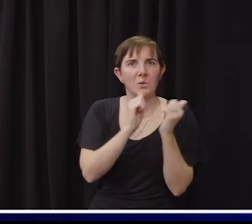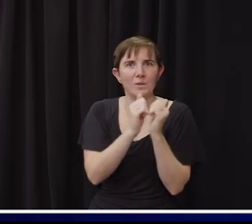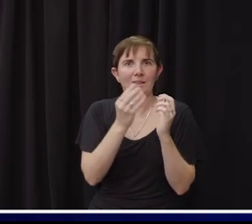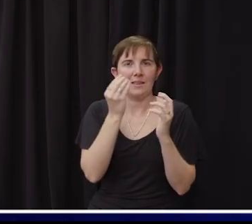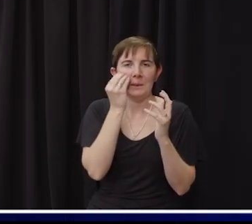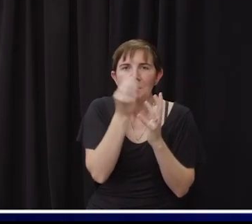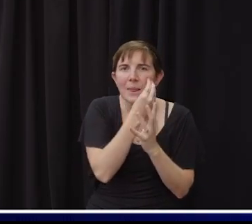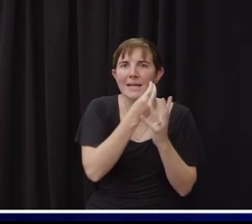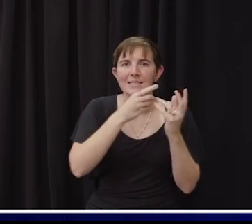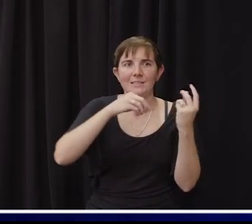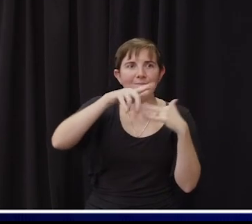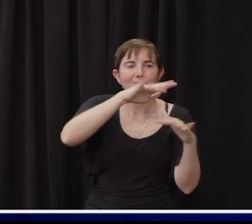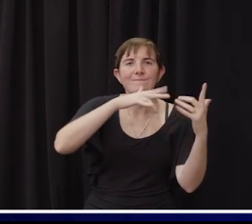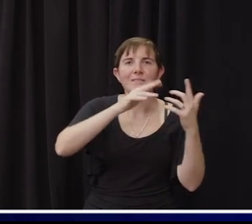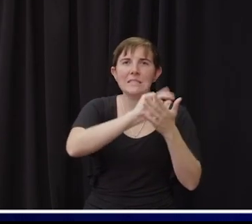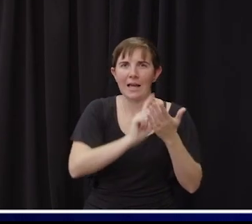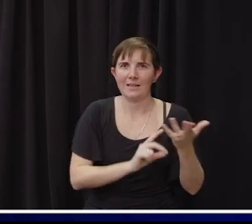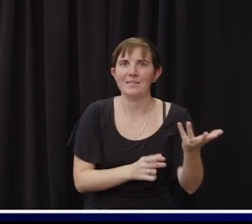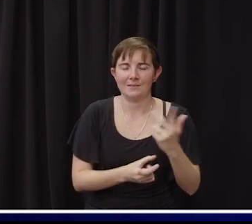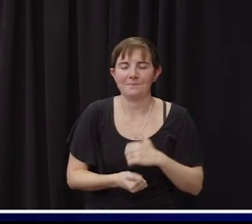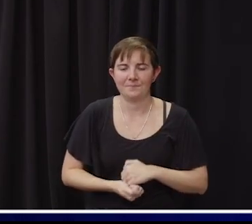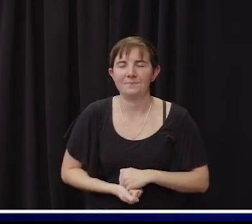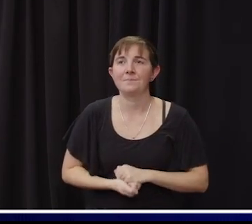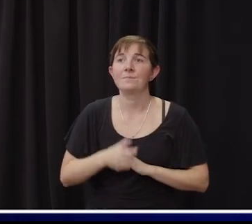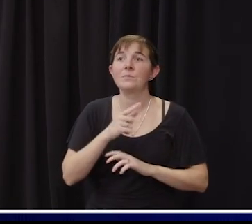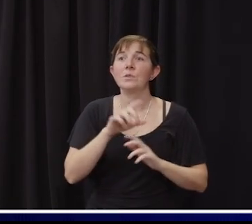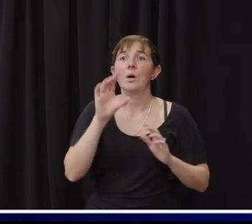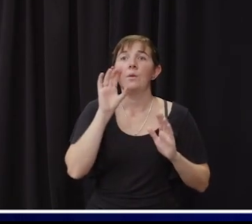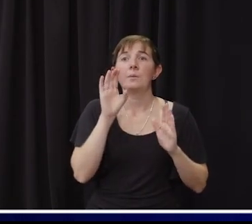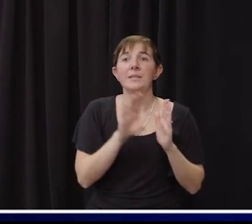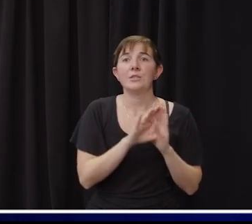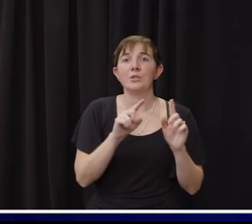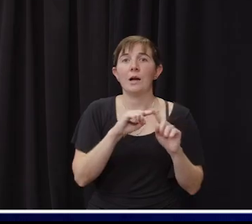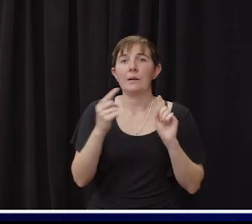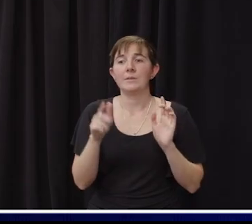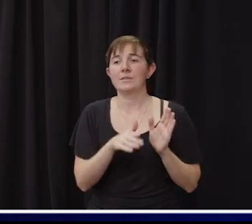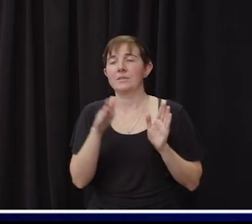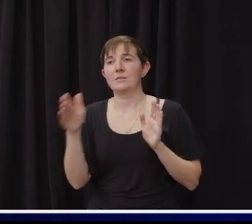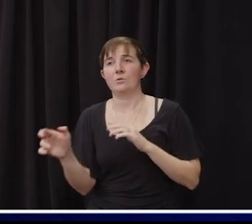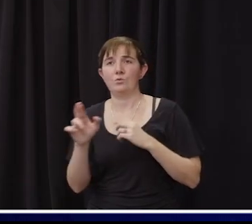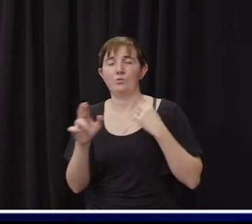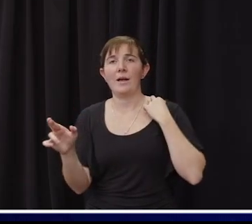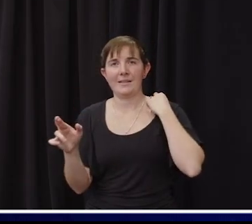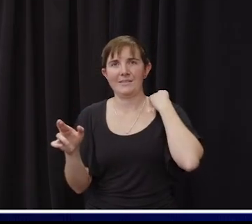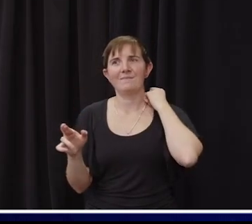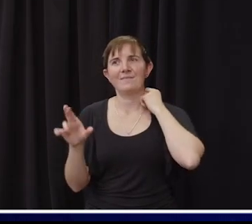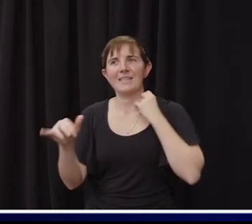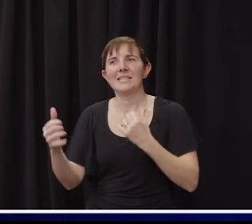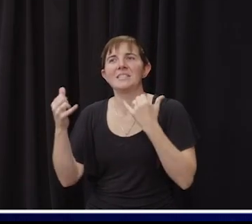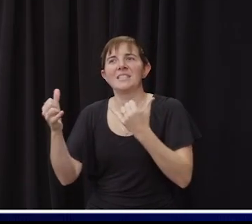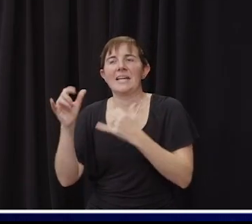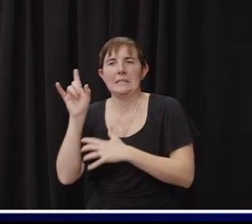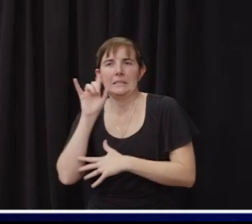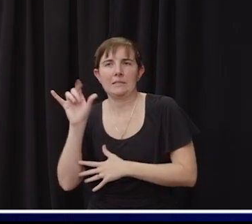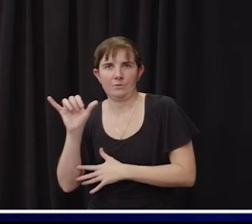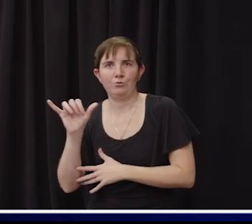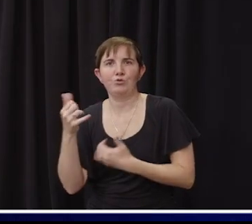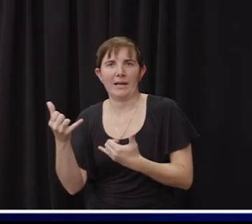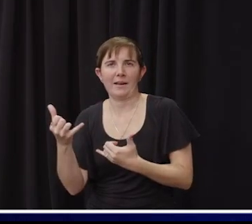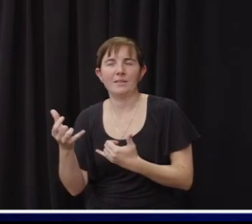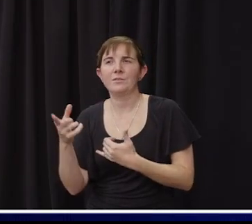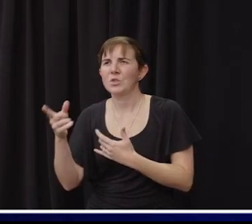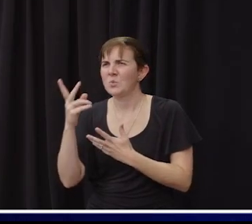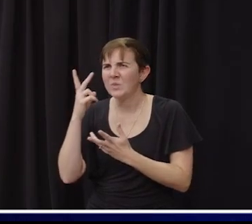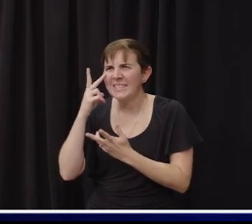with the landscape design. So the picture on the right then shows today's condition at the lily ponds. So you can